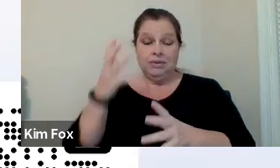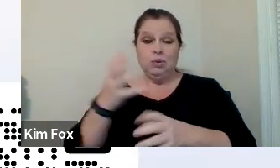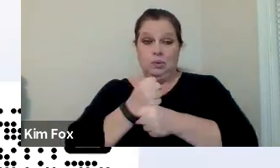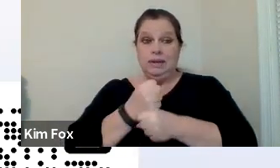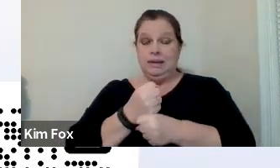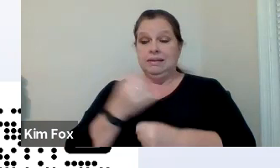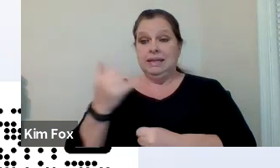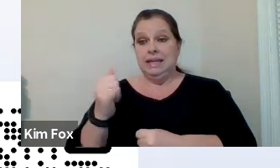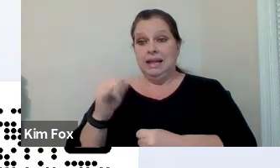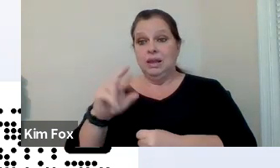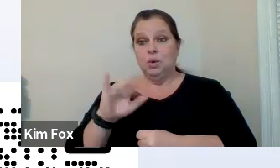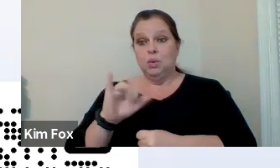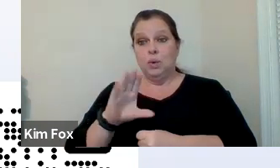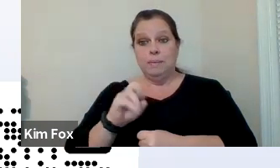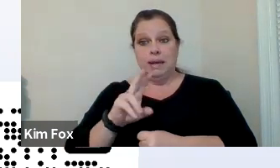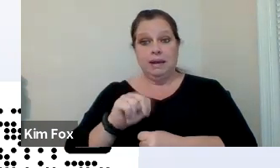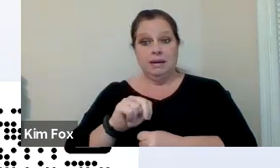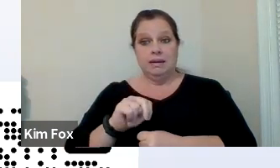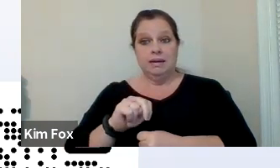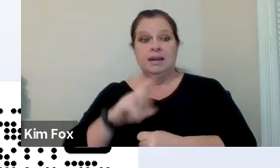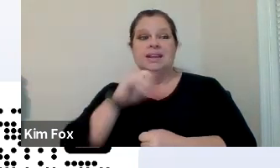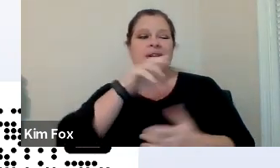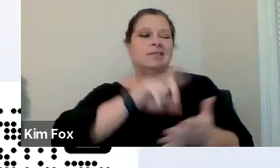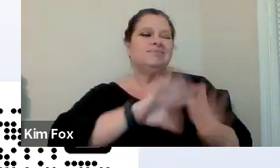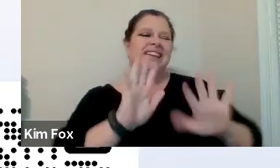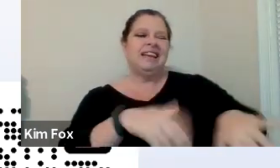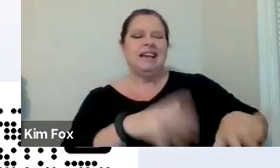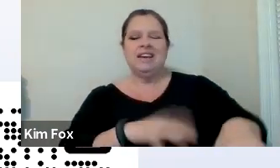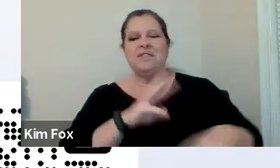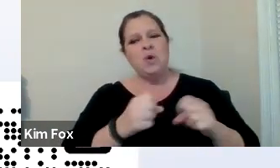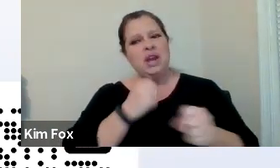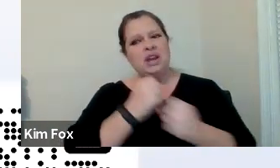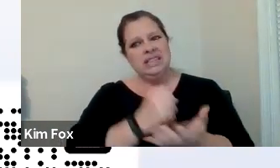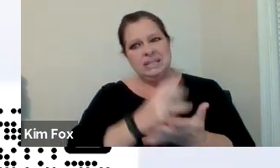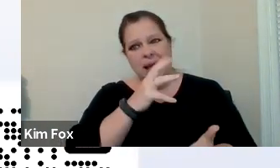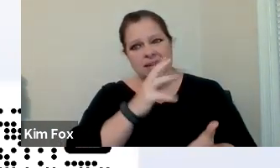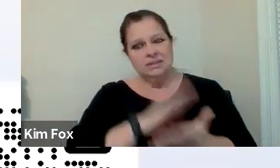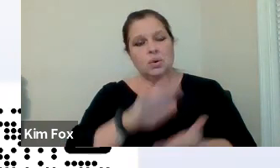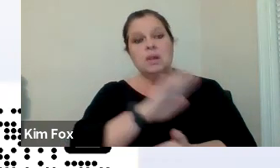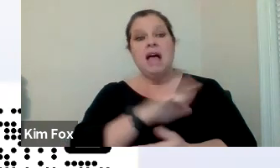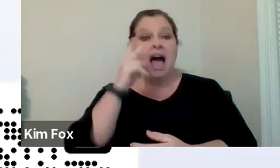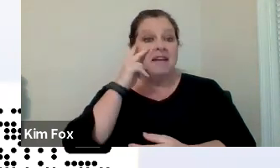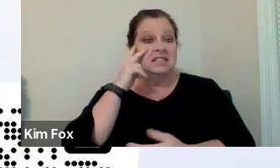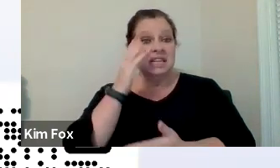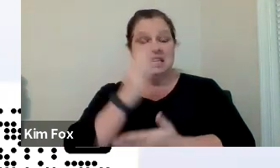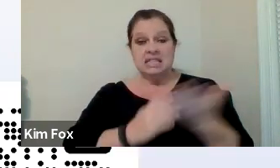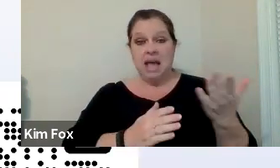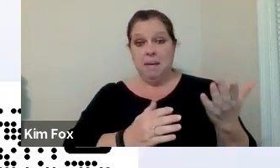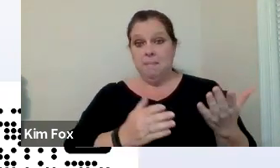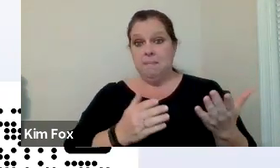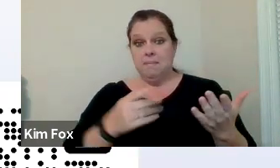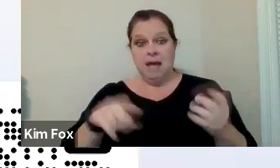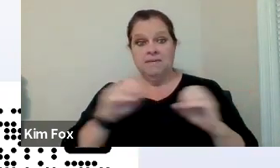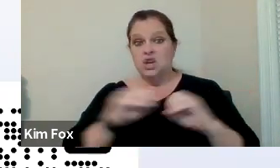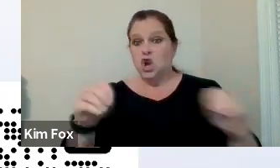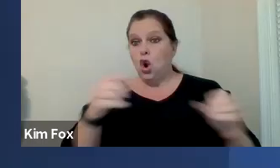So do not discount those expensive 4-year colleges as some I've seen have no cost